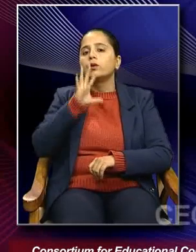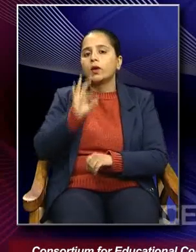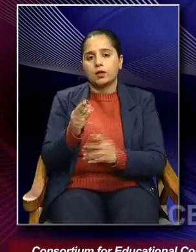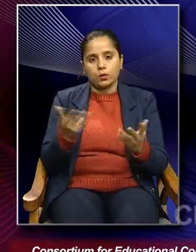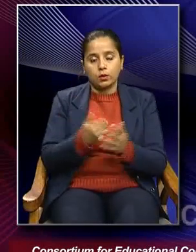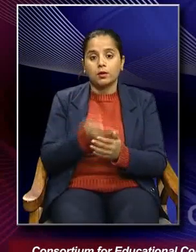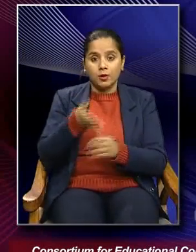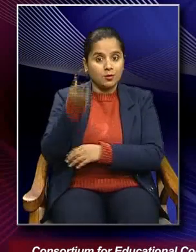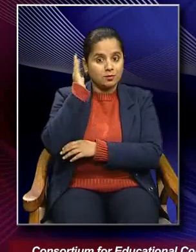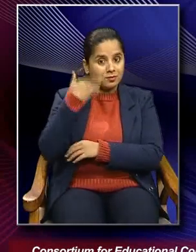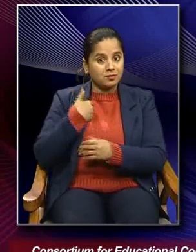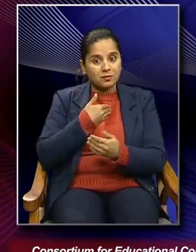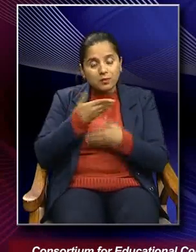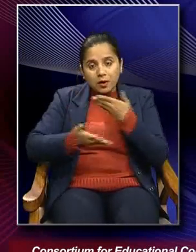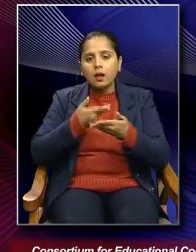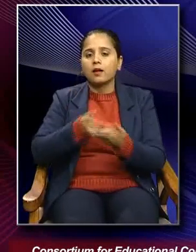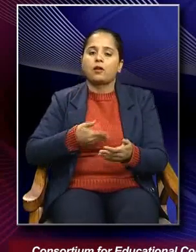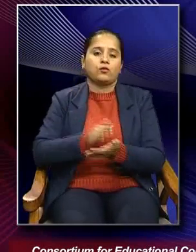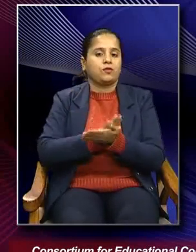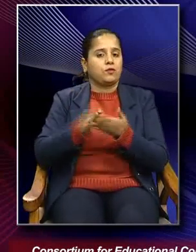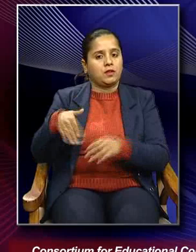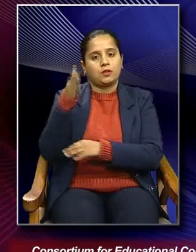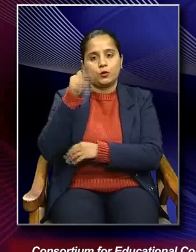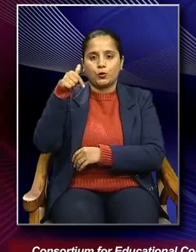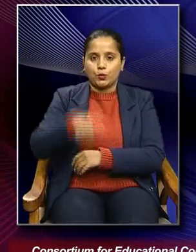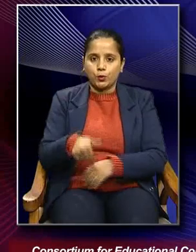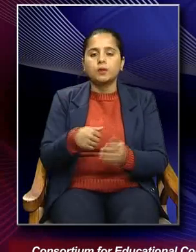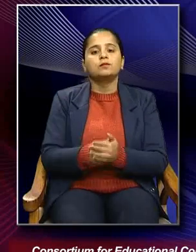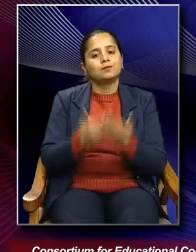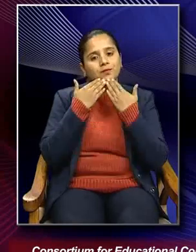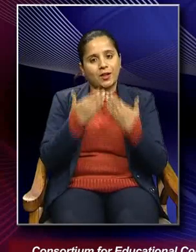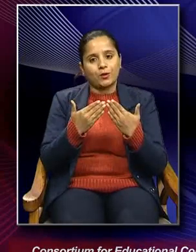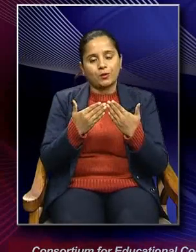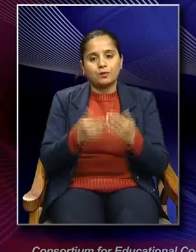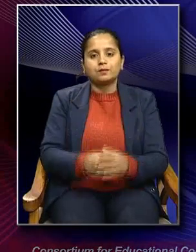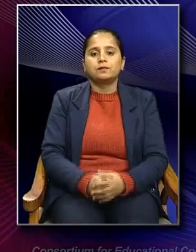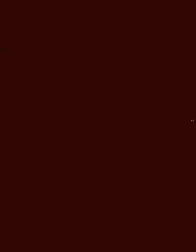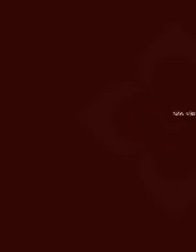With this, I come to an end of today's lecture. Thank you.